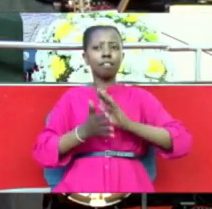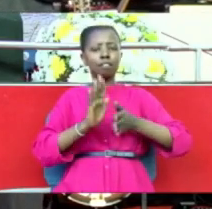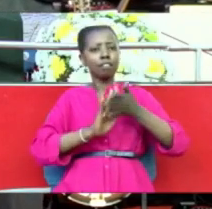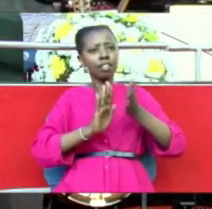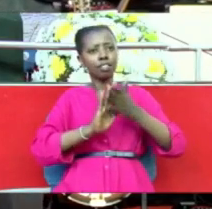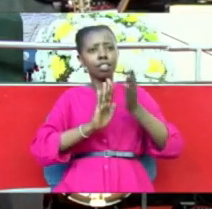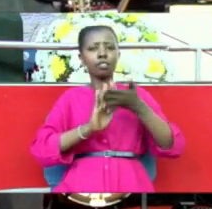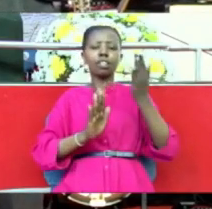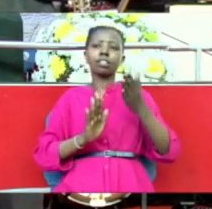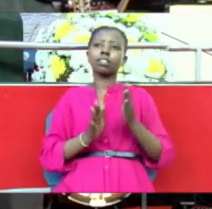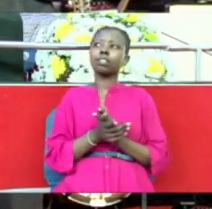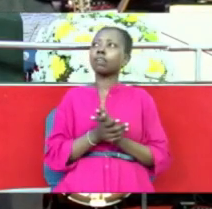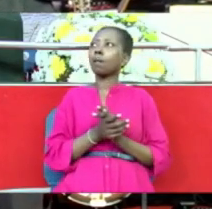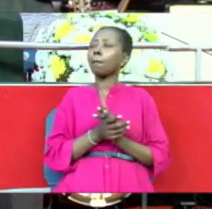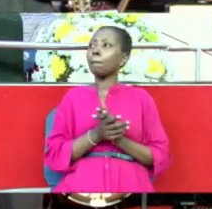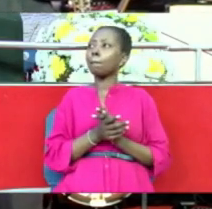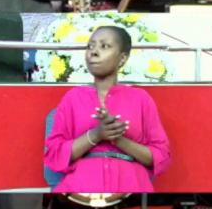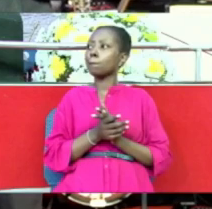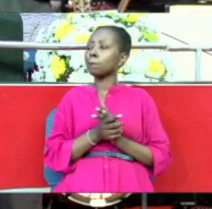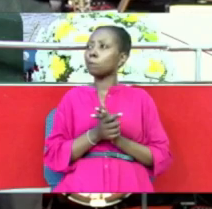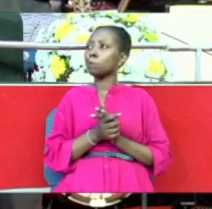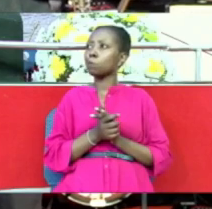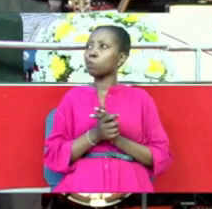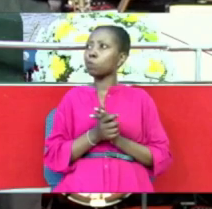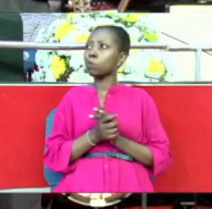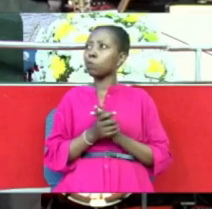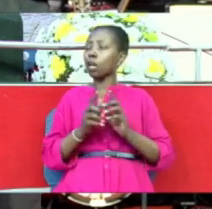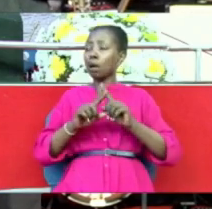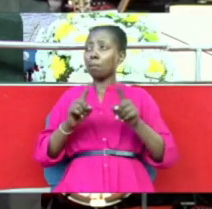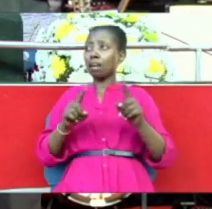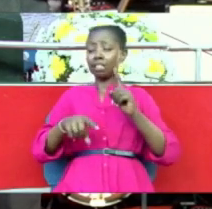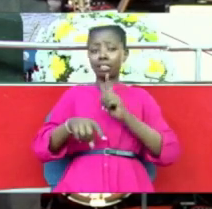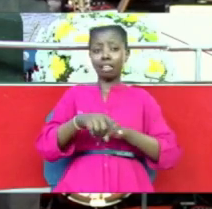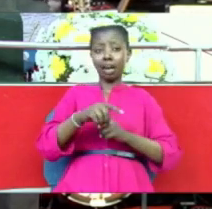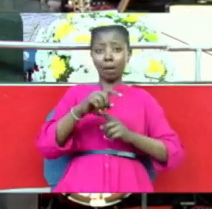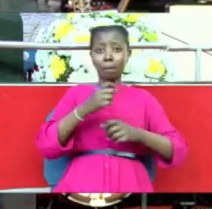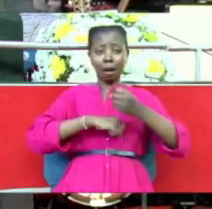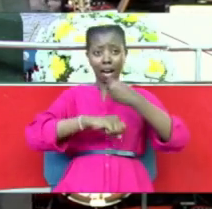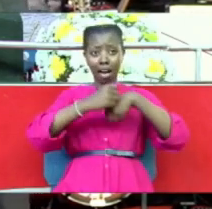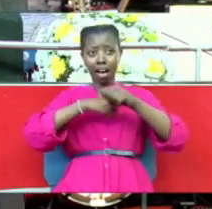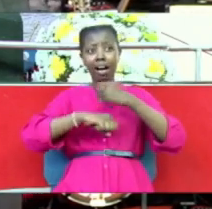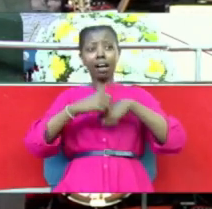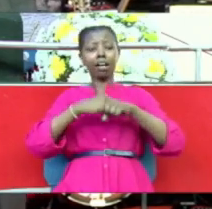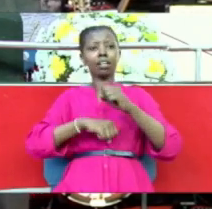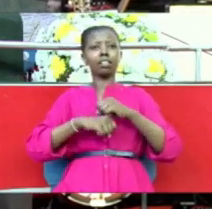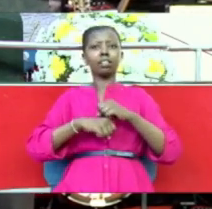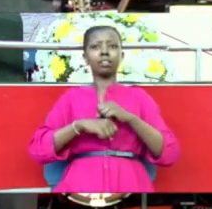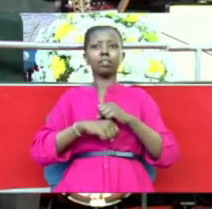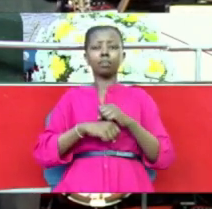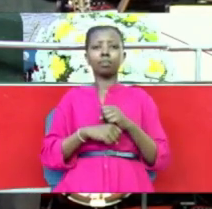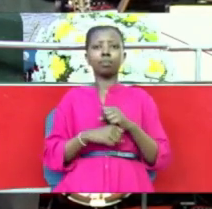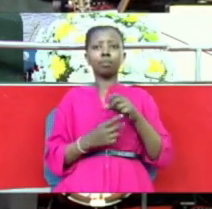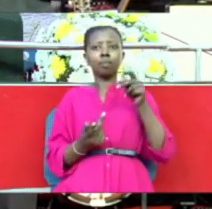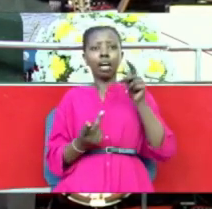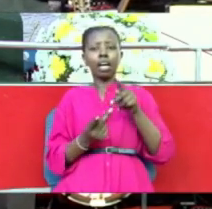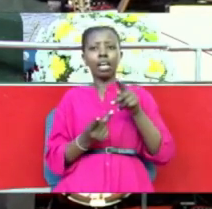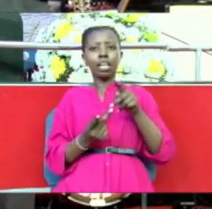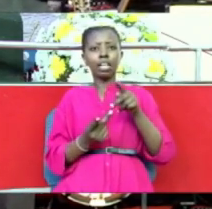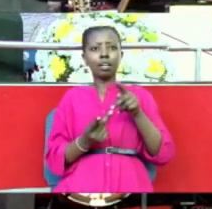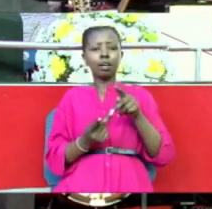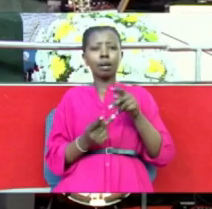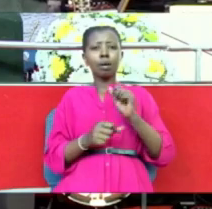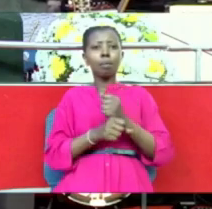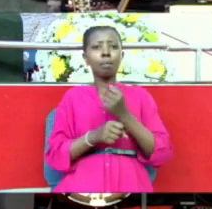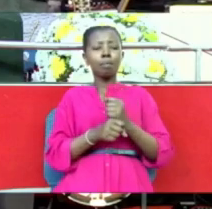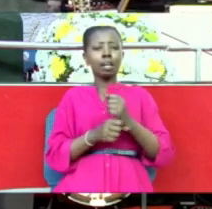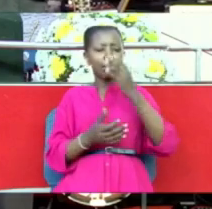I act. Chukua hatua. But as you act, lakini unapotea, secure the backing of the Lord. Hakikisha una